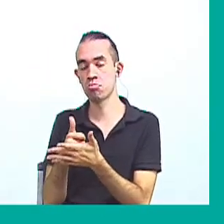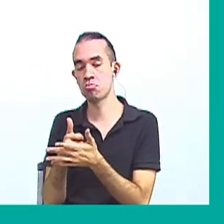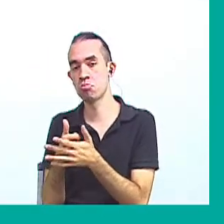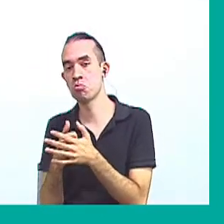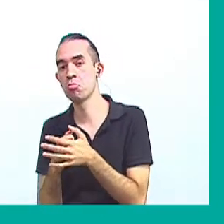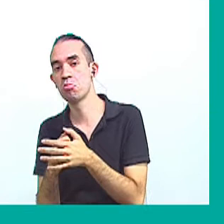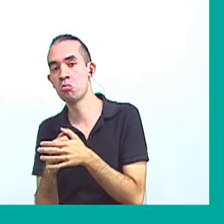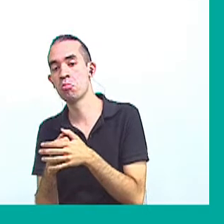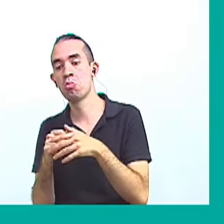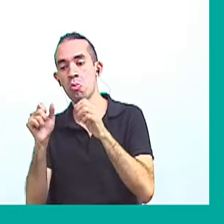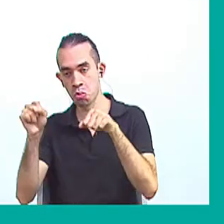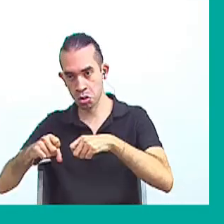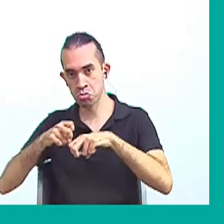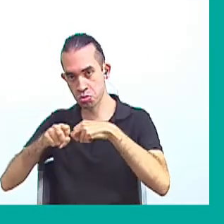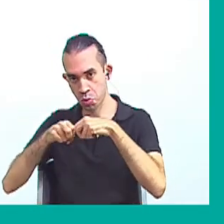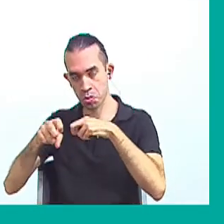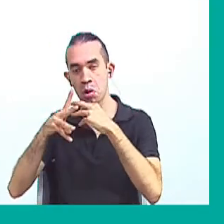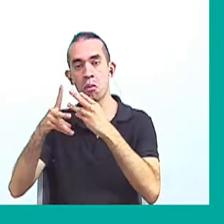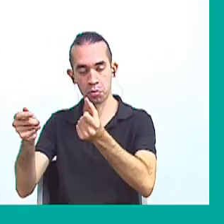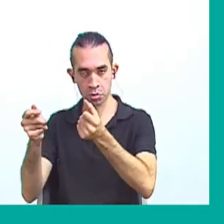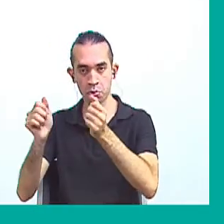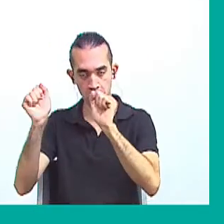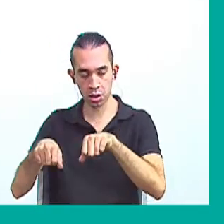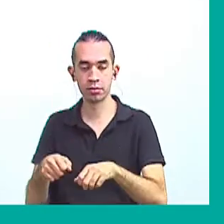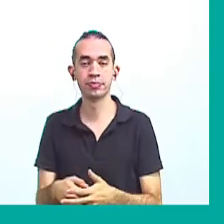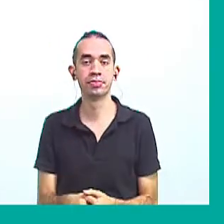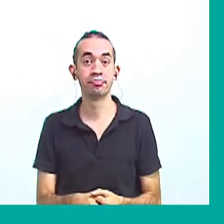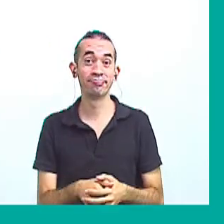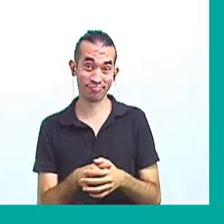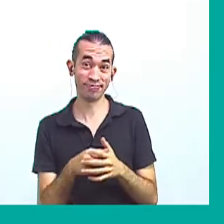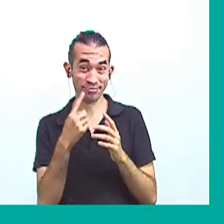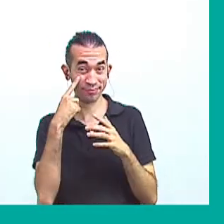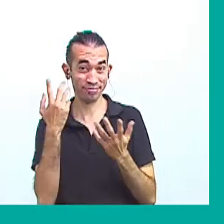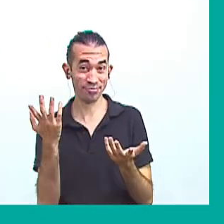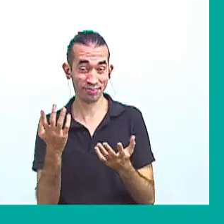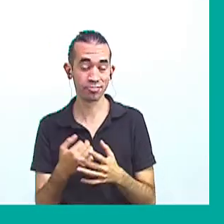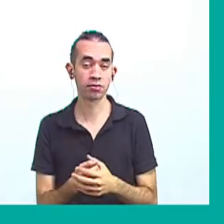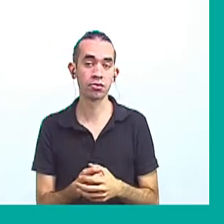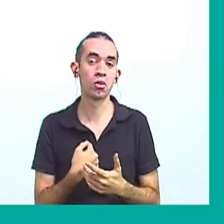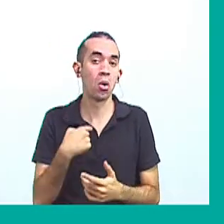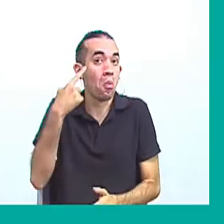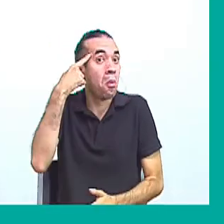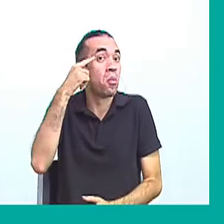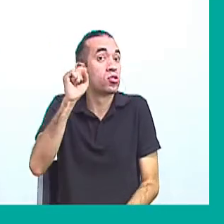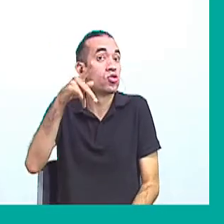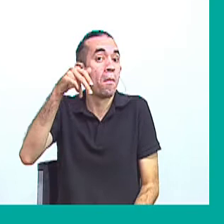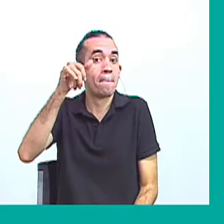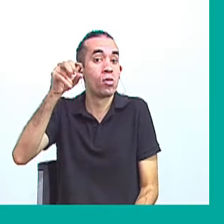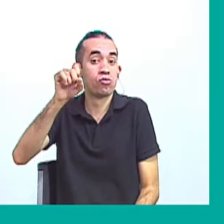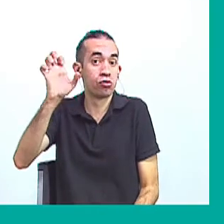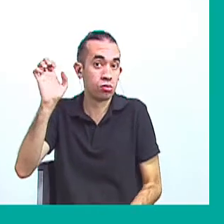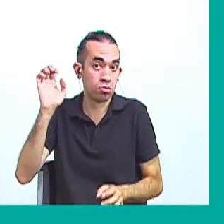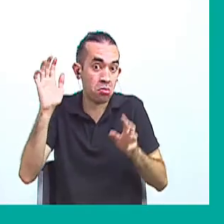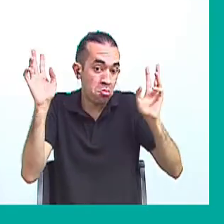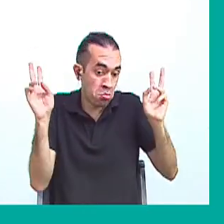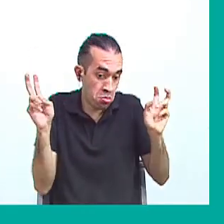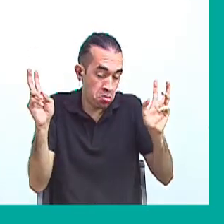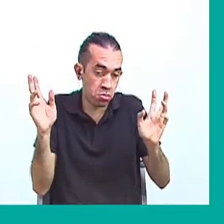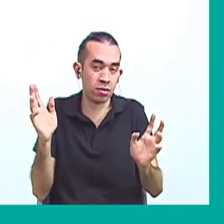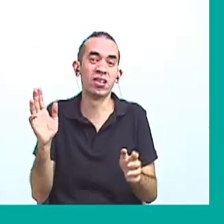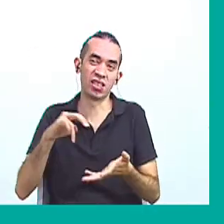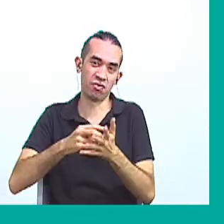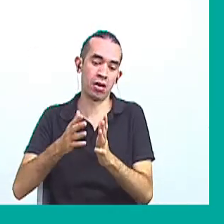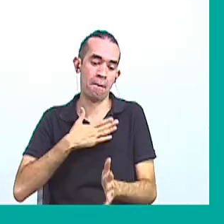and problem solvers, right? And I suppose that that is a good thing. That is my opinion about